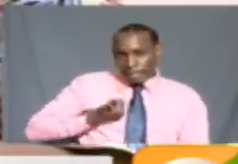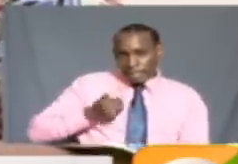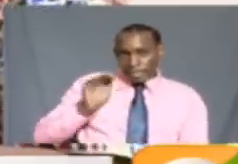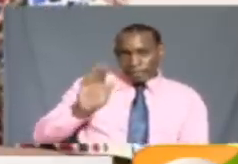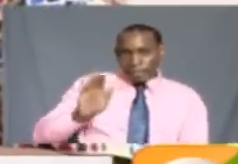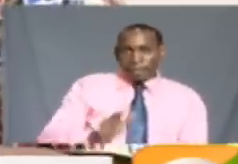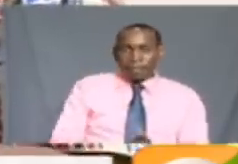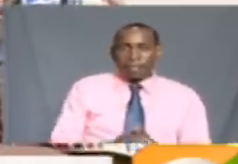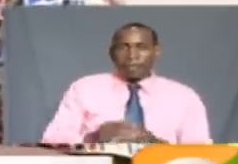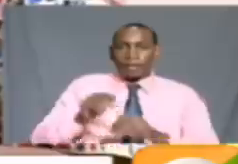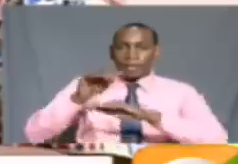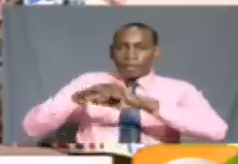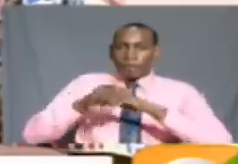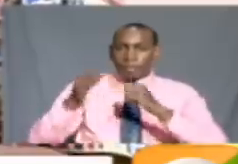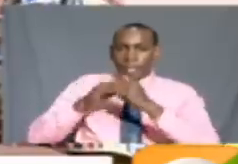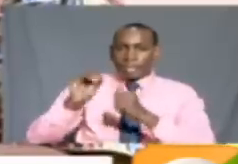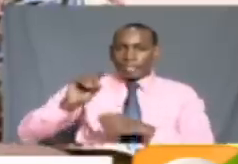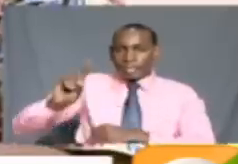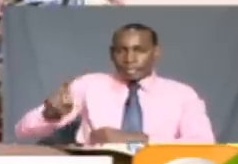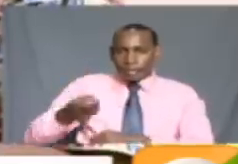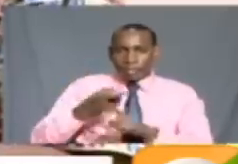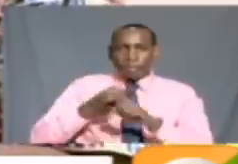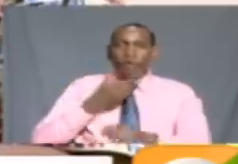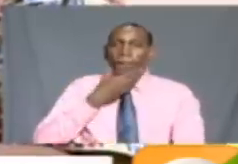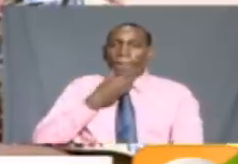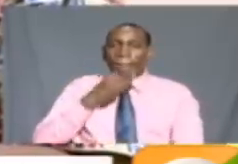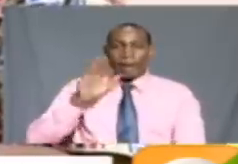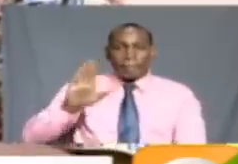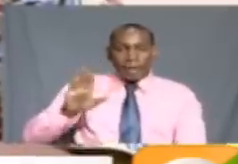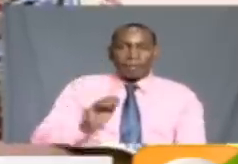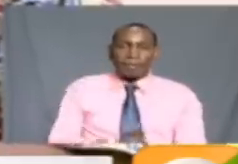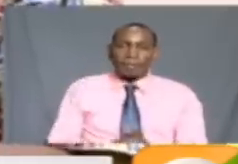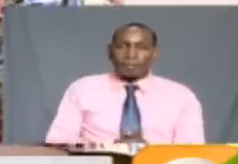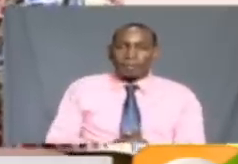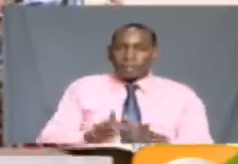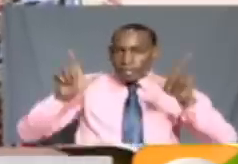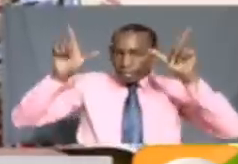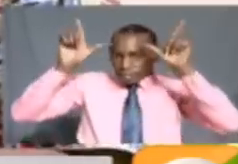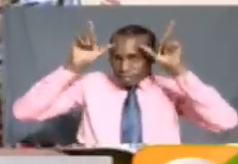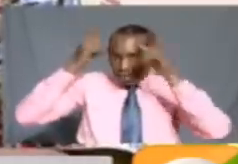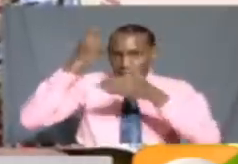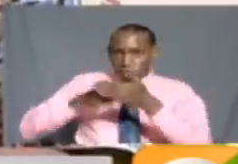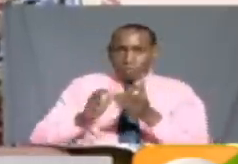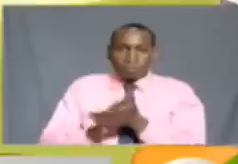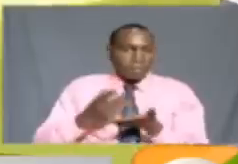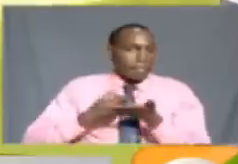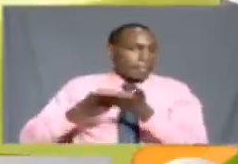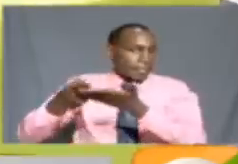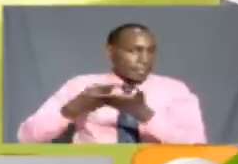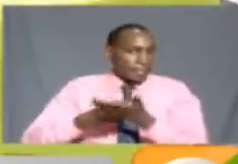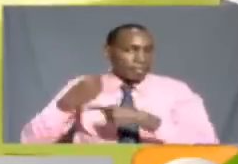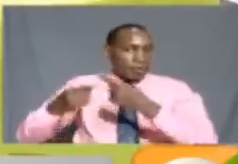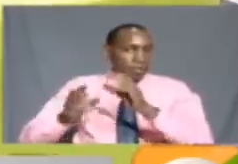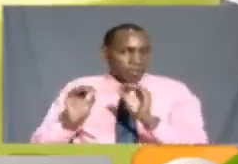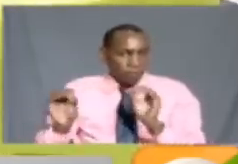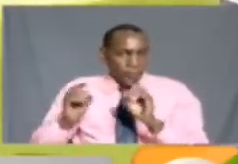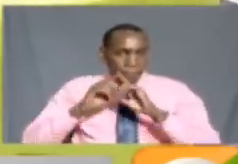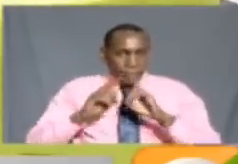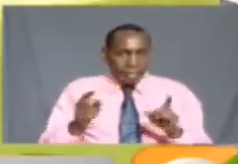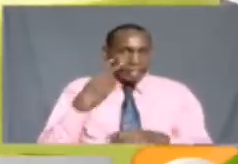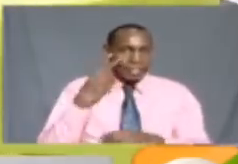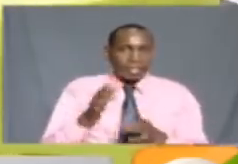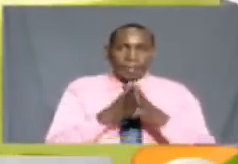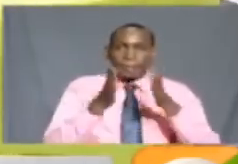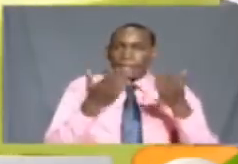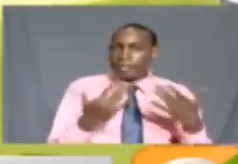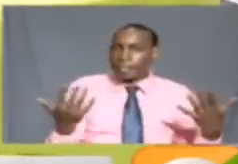got the 80,000 from Eliud as dowry, we'll not be talking. So we are looking at big things